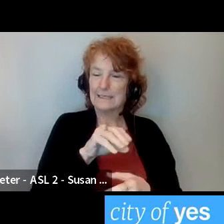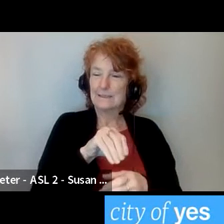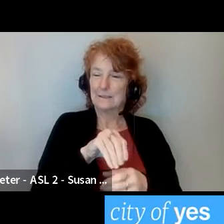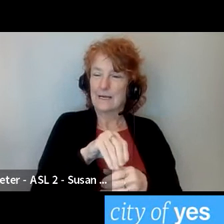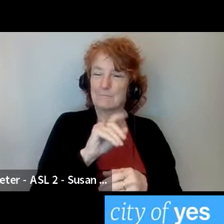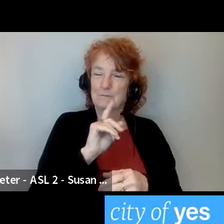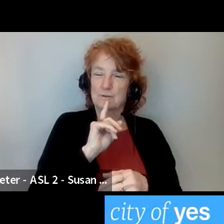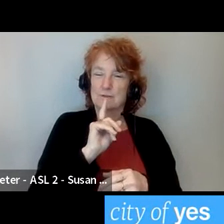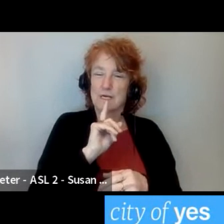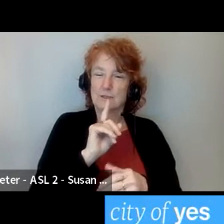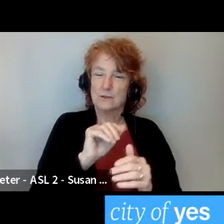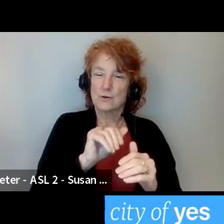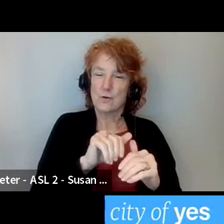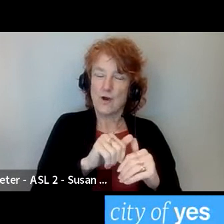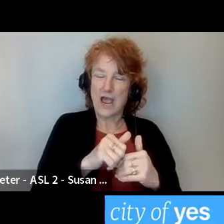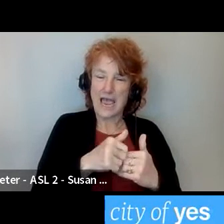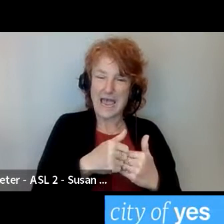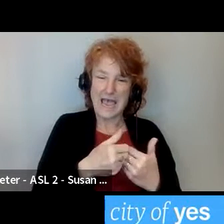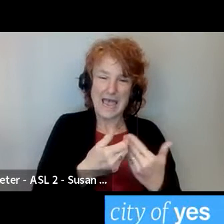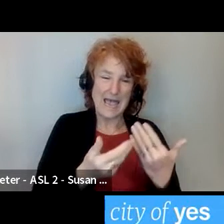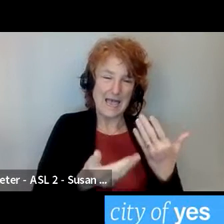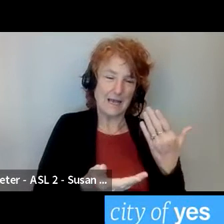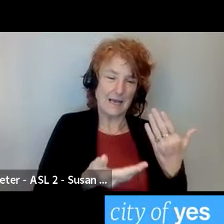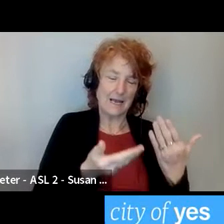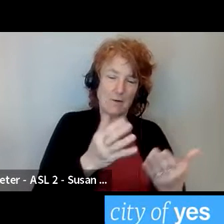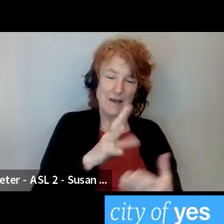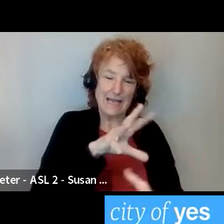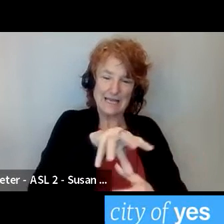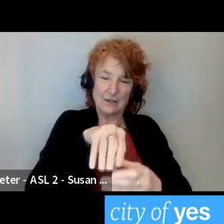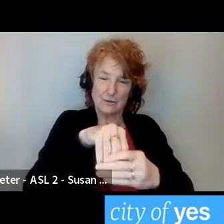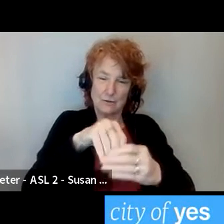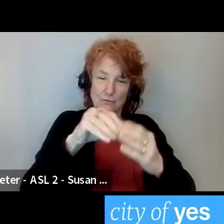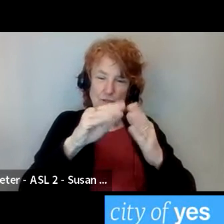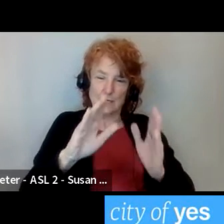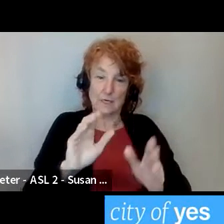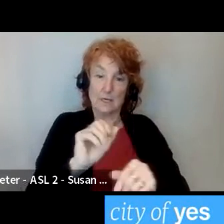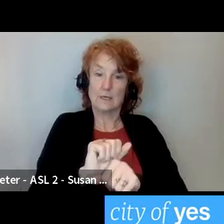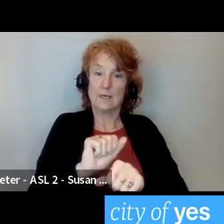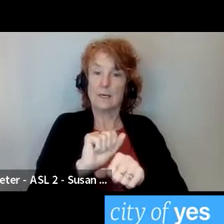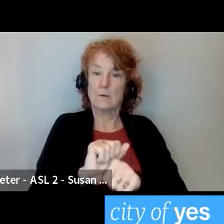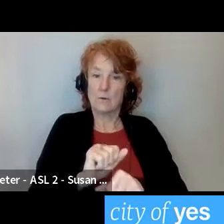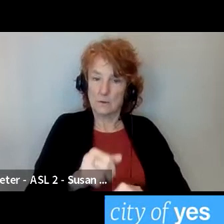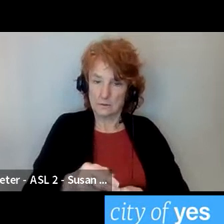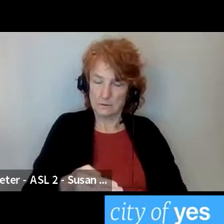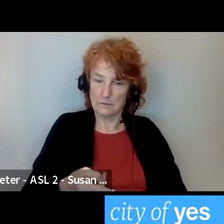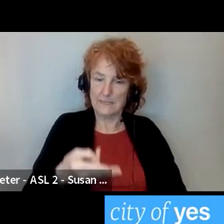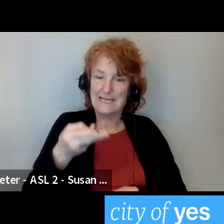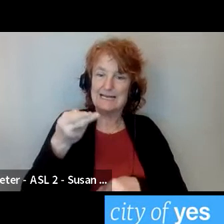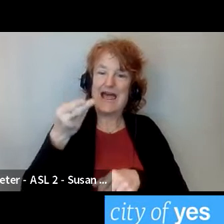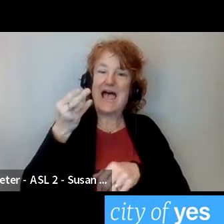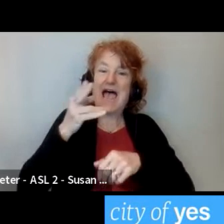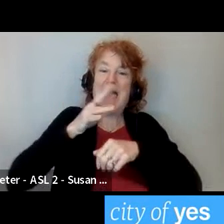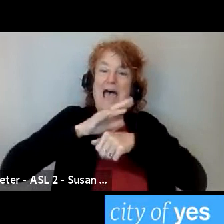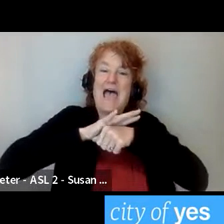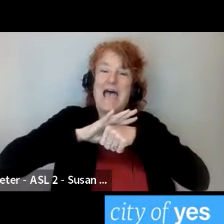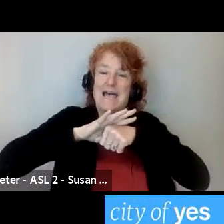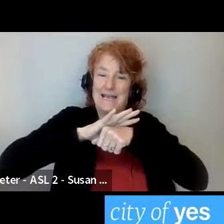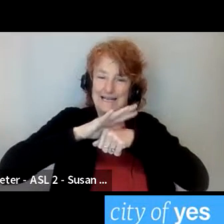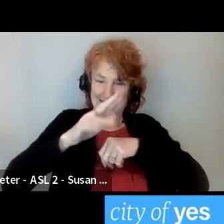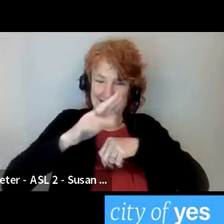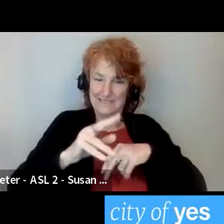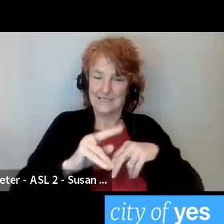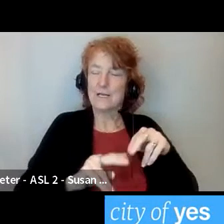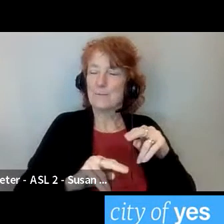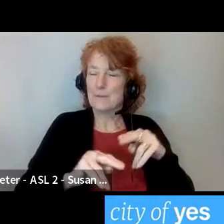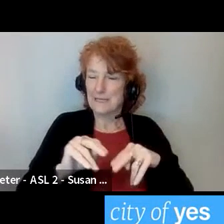can work in a high-density building. Administering a mandatory affordability program at this scale of building would also be very difficult for HPD, and